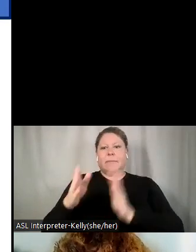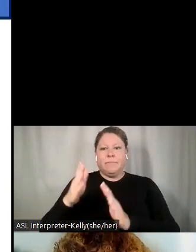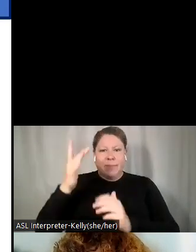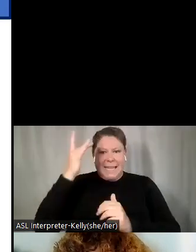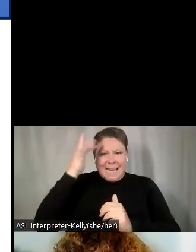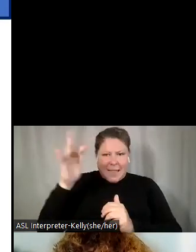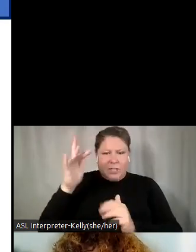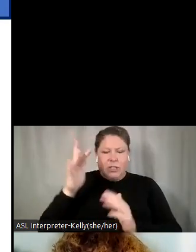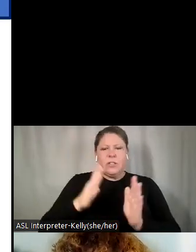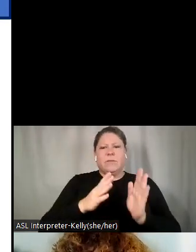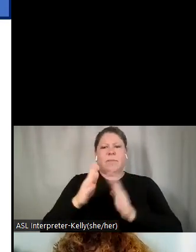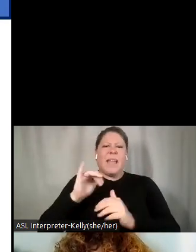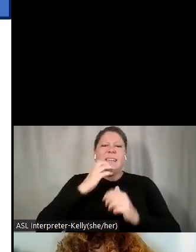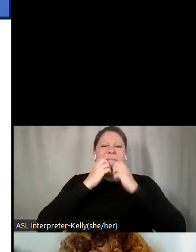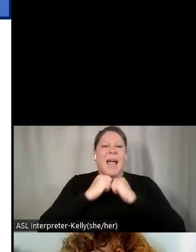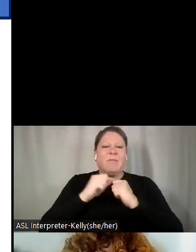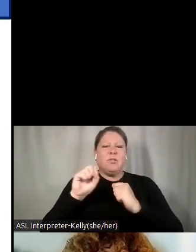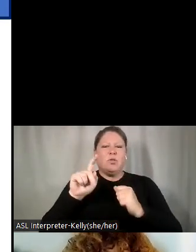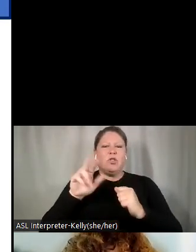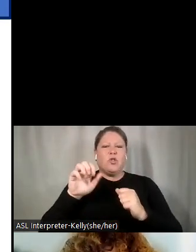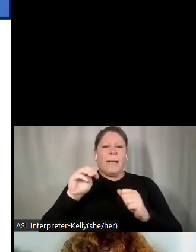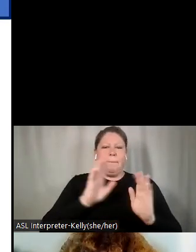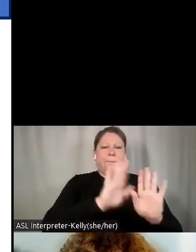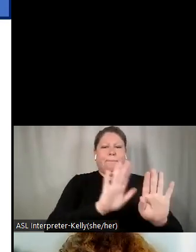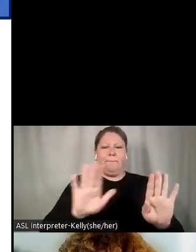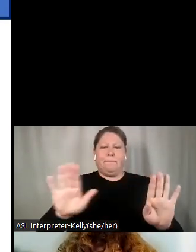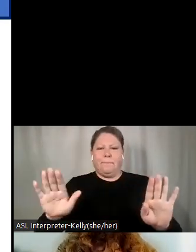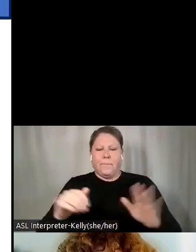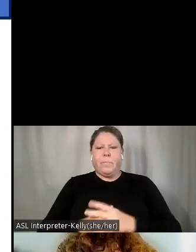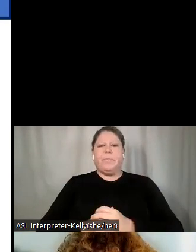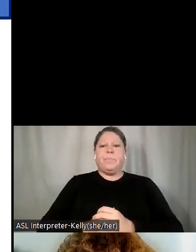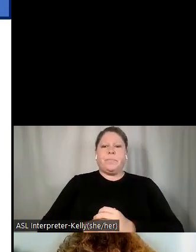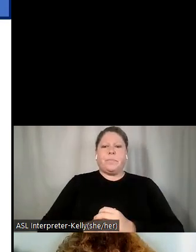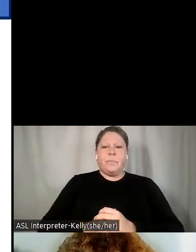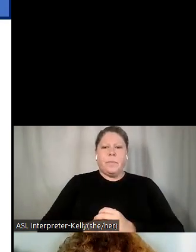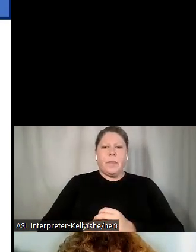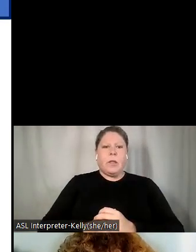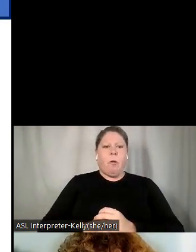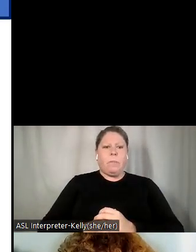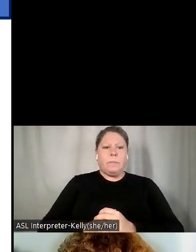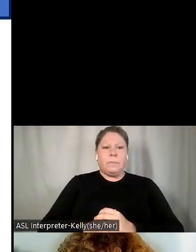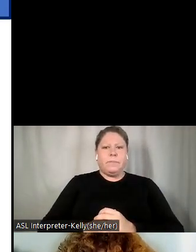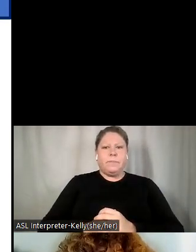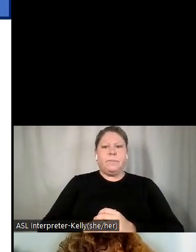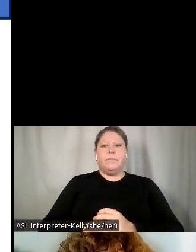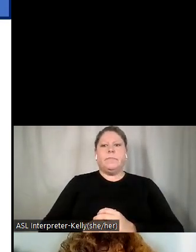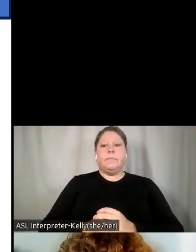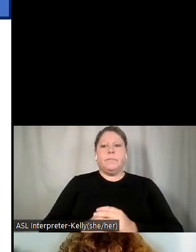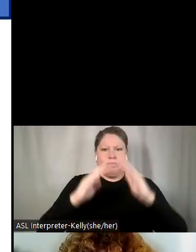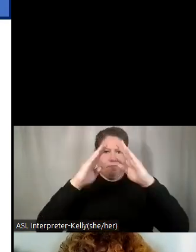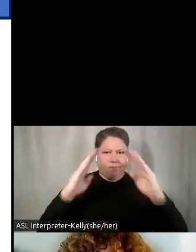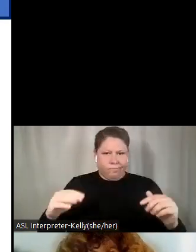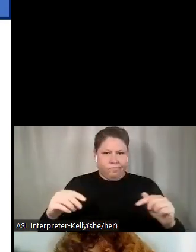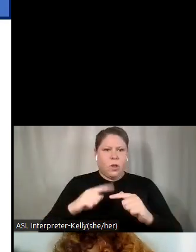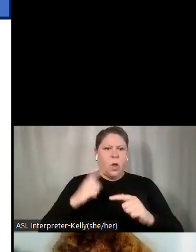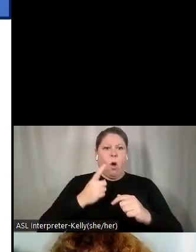value streams, and we'll talk about that in a second, that are at play. And then all of that, of course, working in support of advancing the